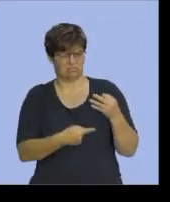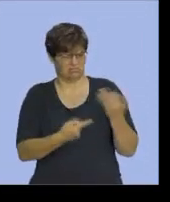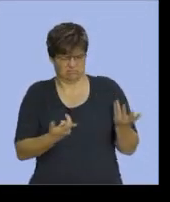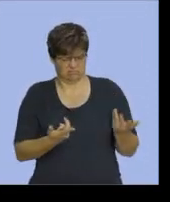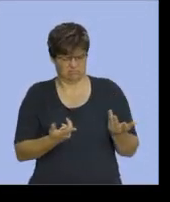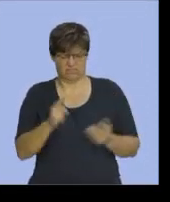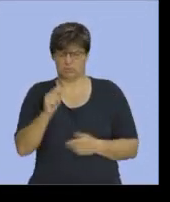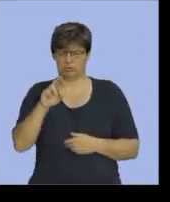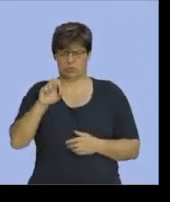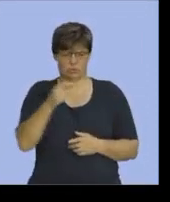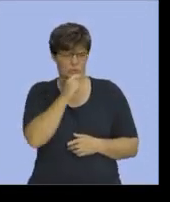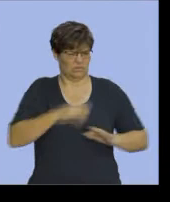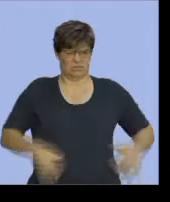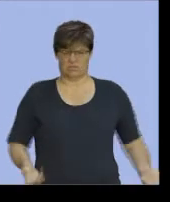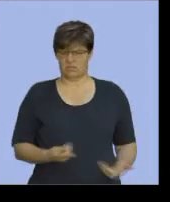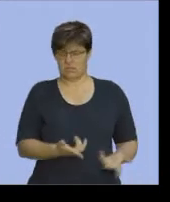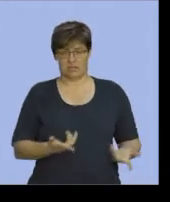these